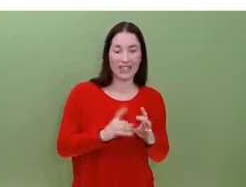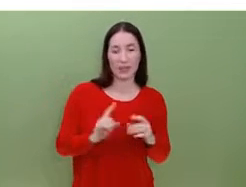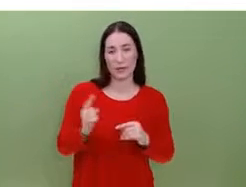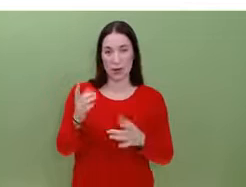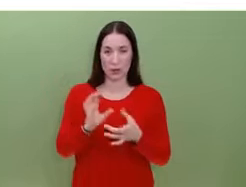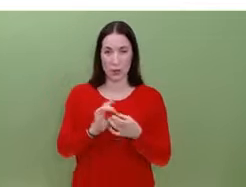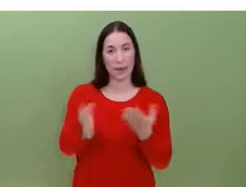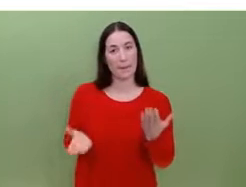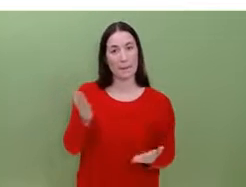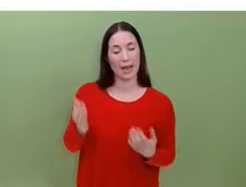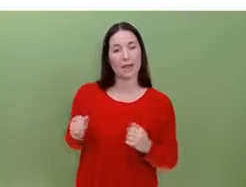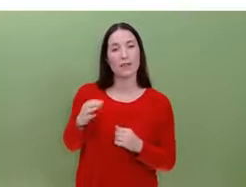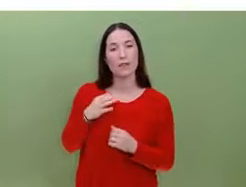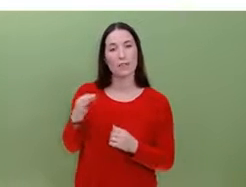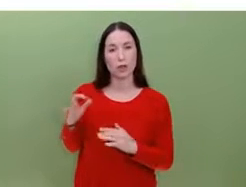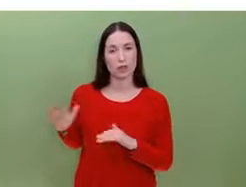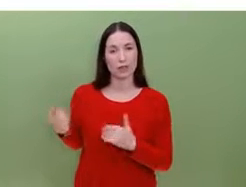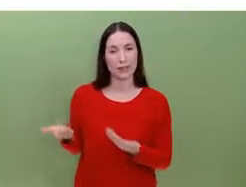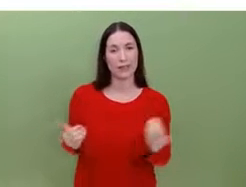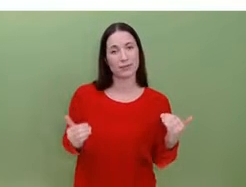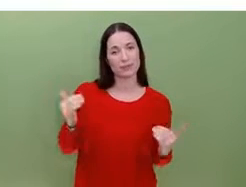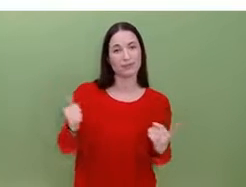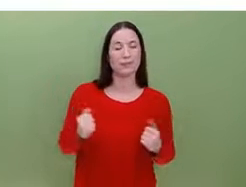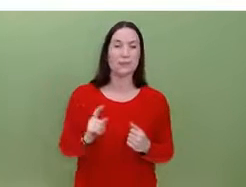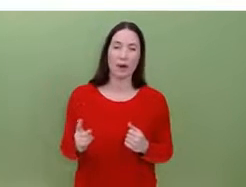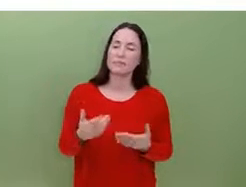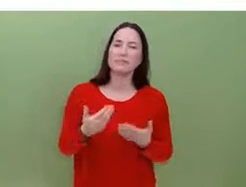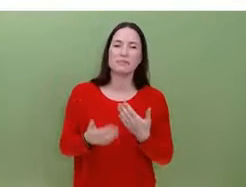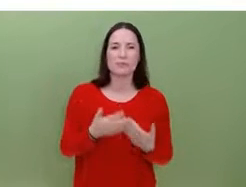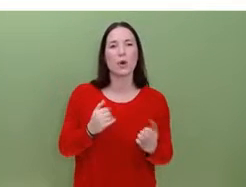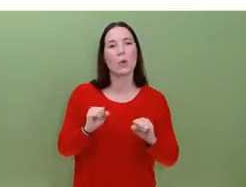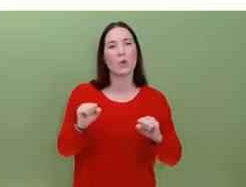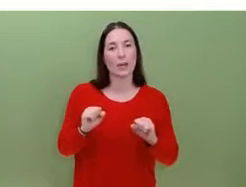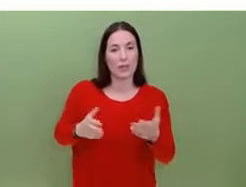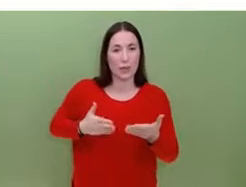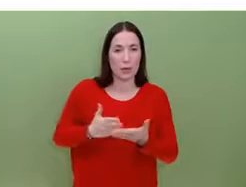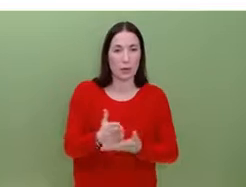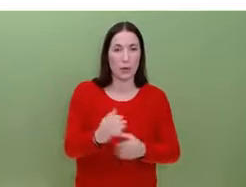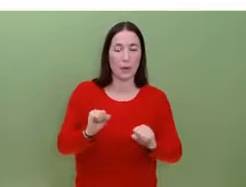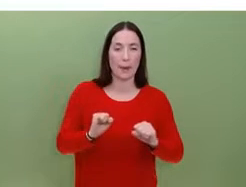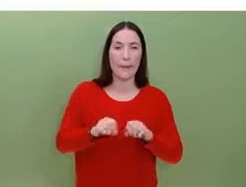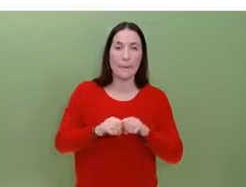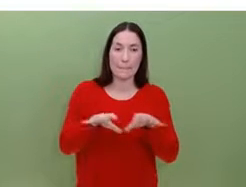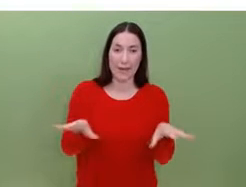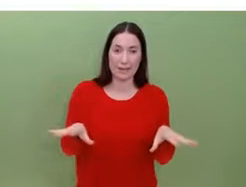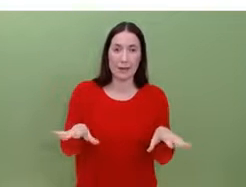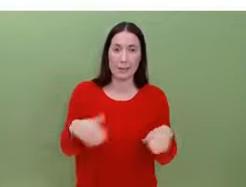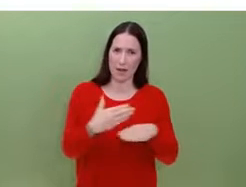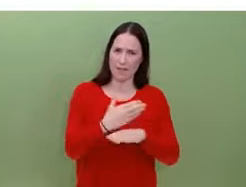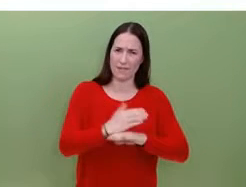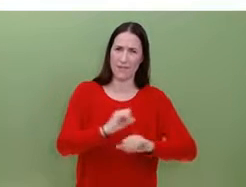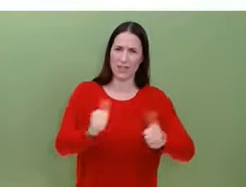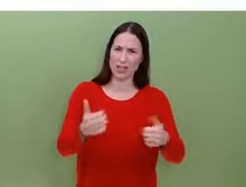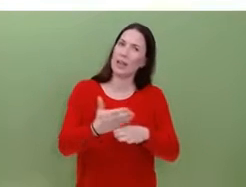However, irrespective of service type, waiting times during the pandemic were more efficient than those